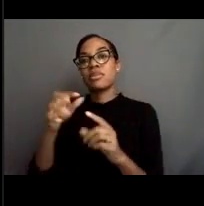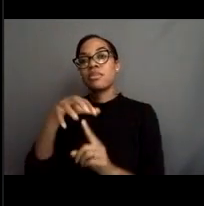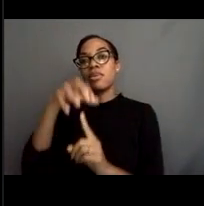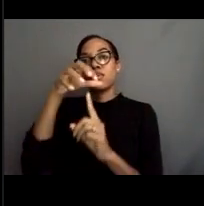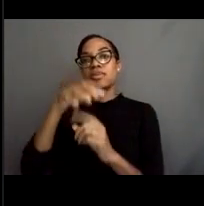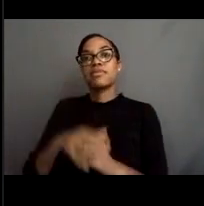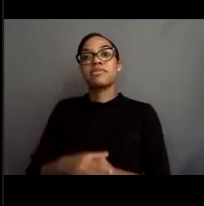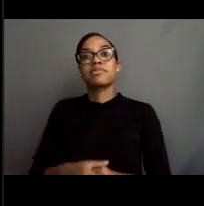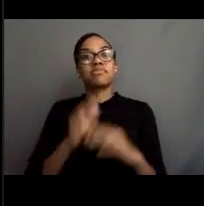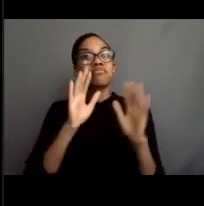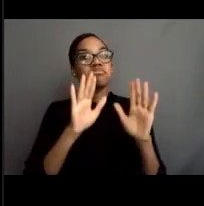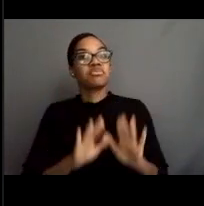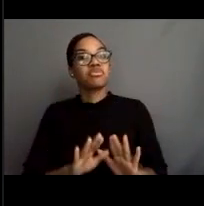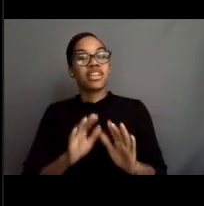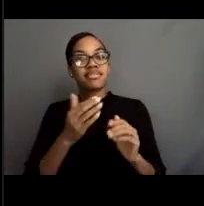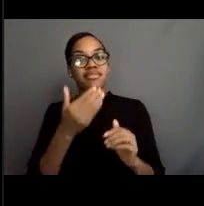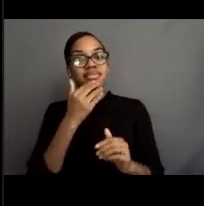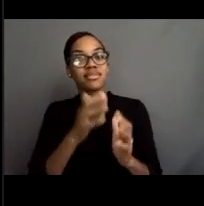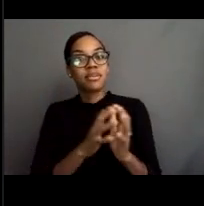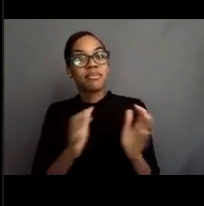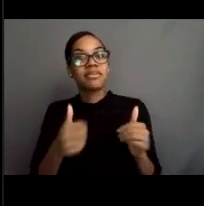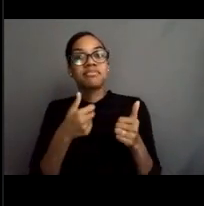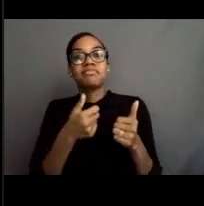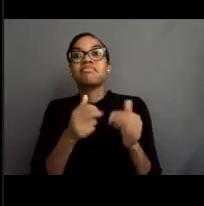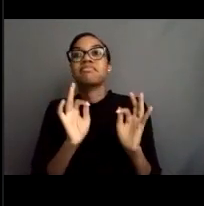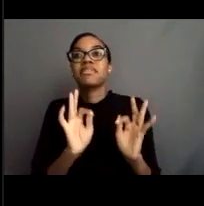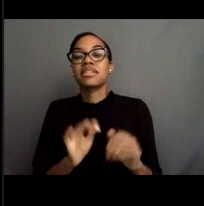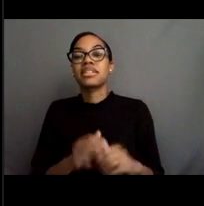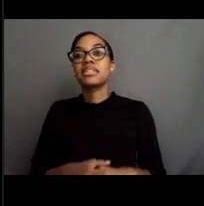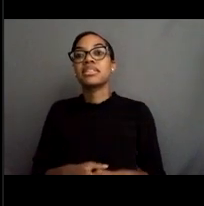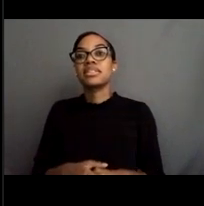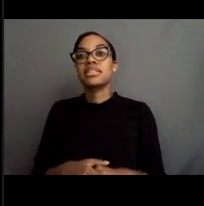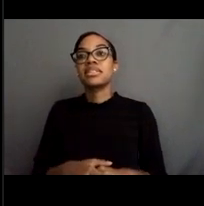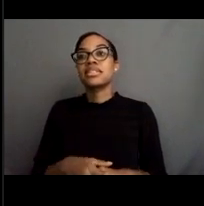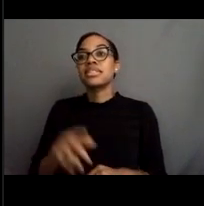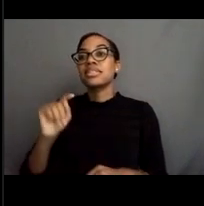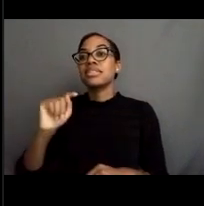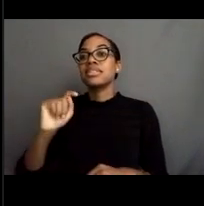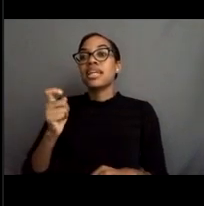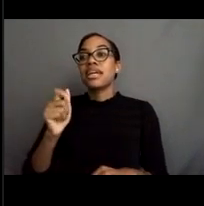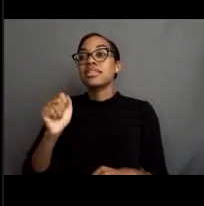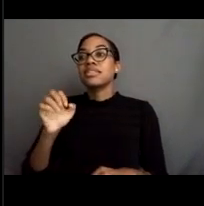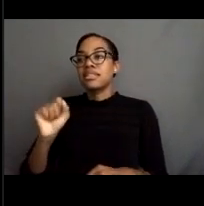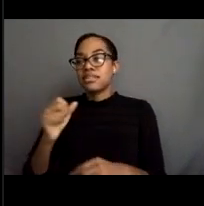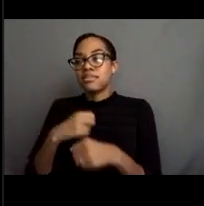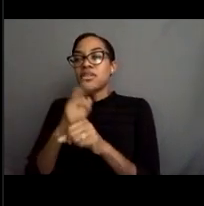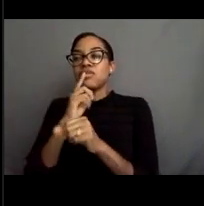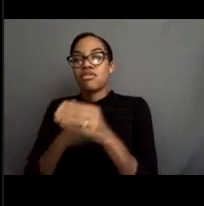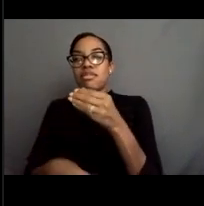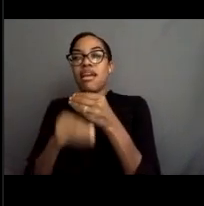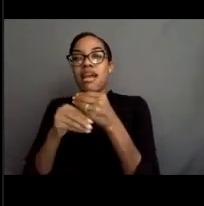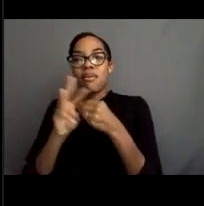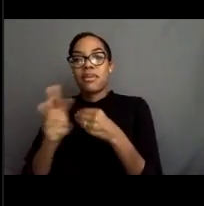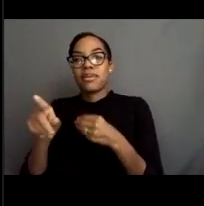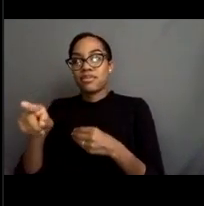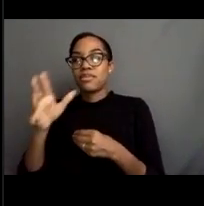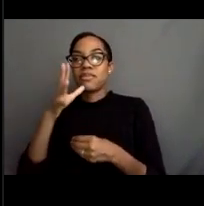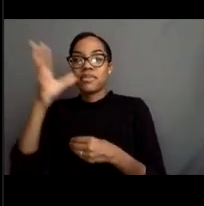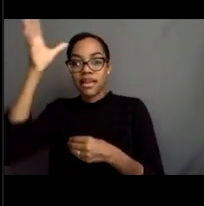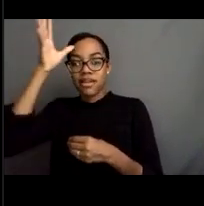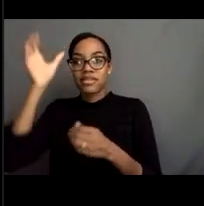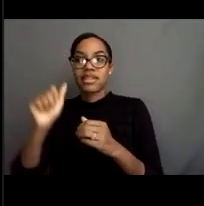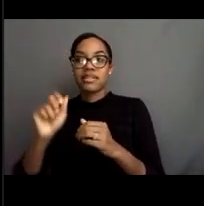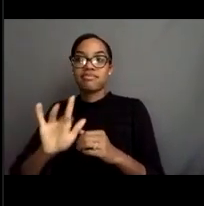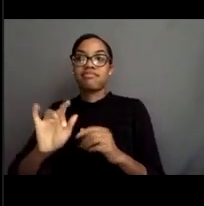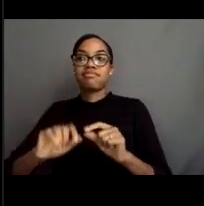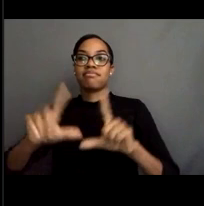Great. This is Nicole from the chat box. Thank you, Jeff. That's perfect. And Texas, we'll make sure that we get that up on the website so that your parents